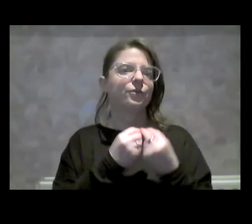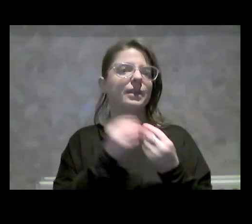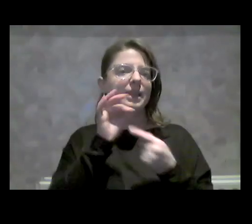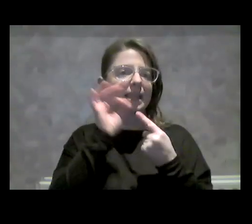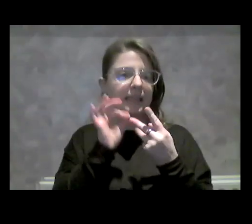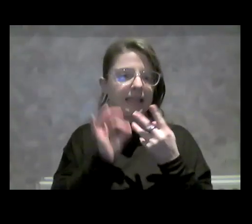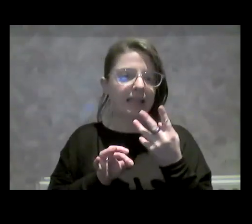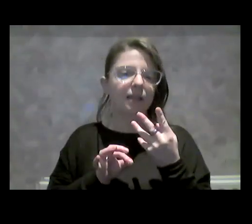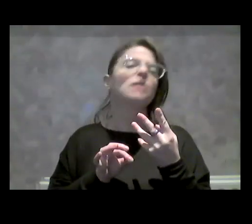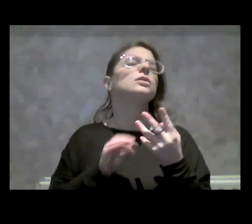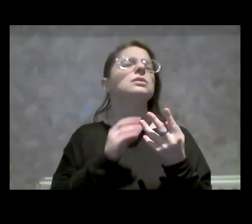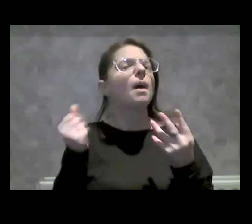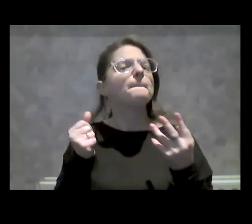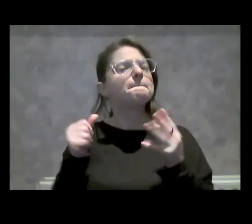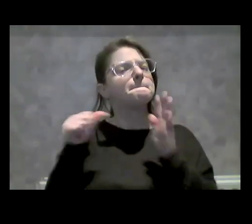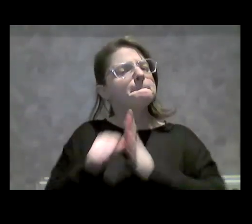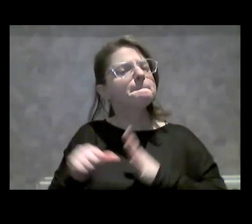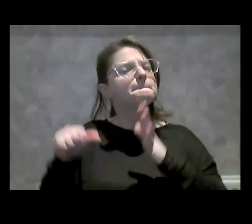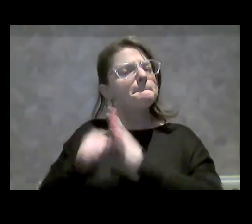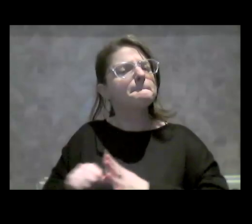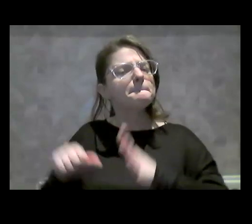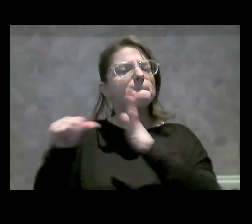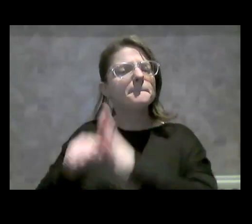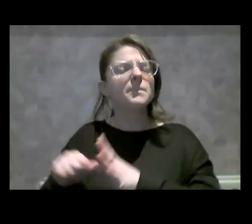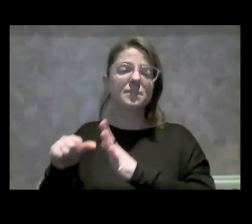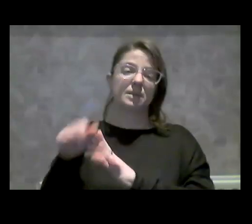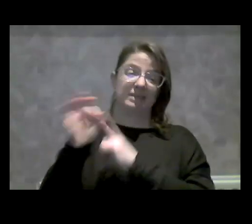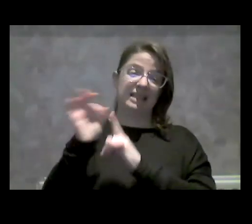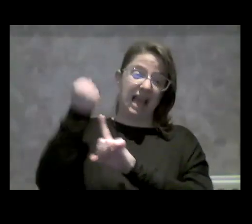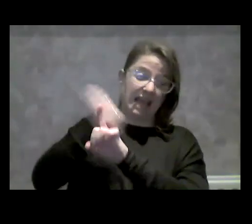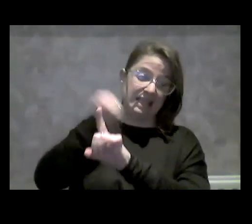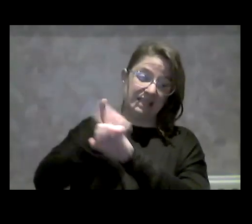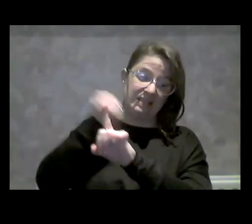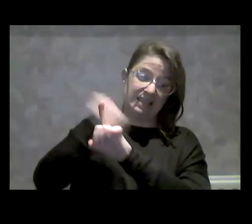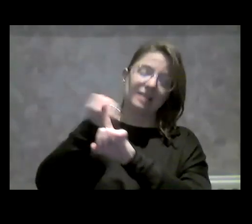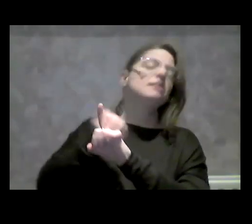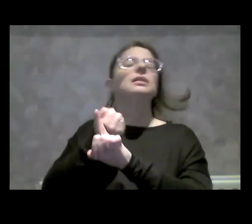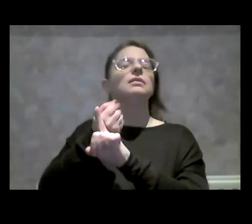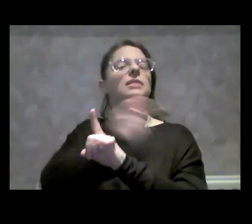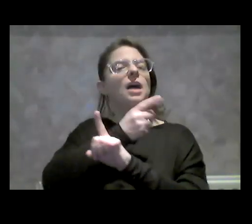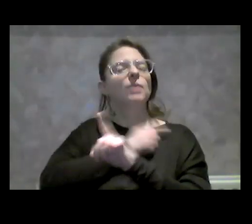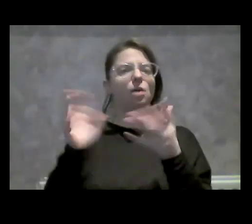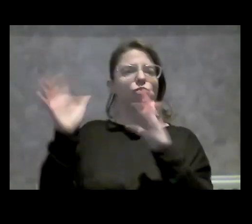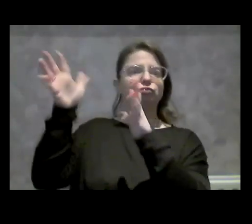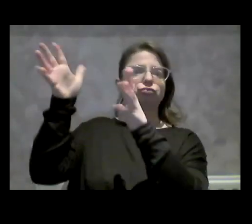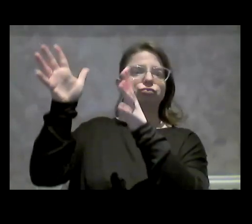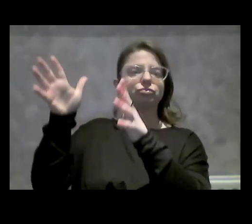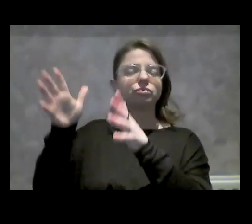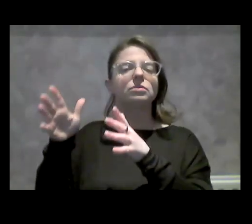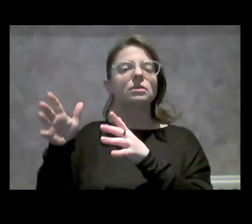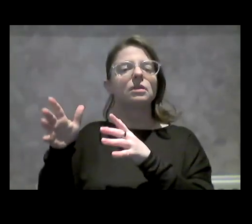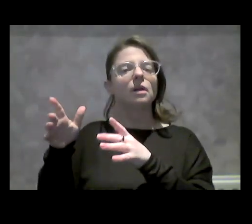are really hard, especially activism. That's why we make such a fuss over activists. They do things that